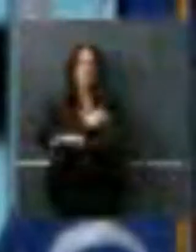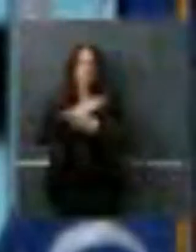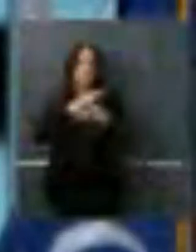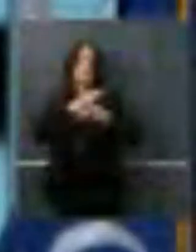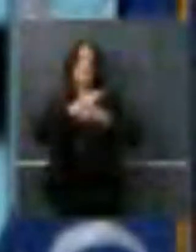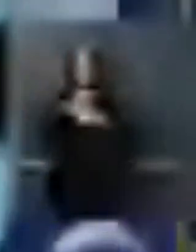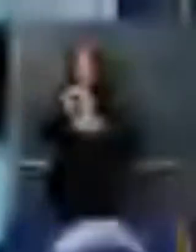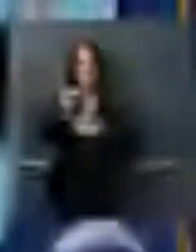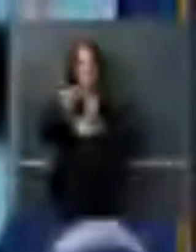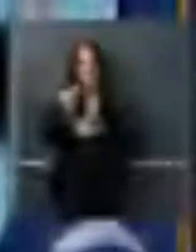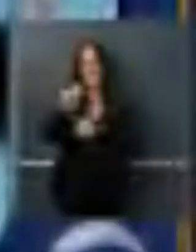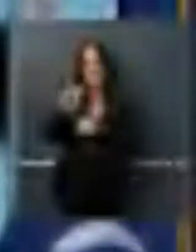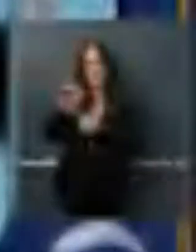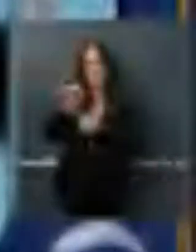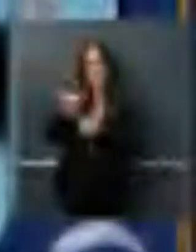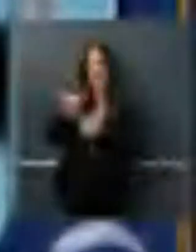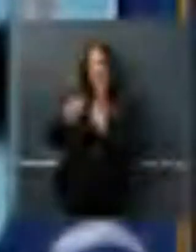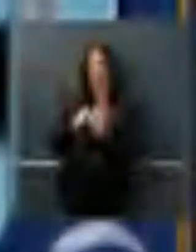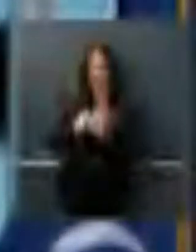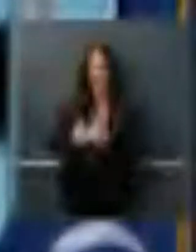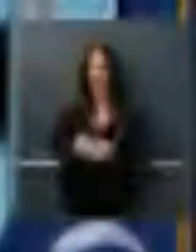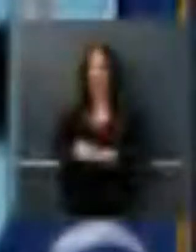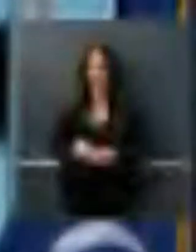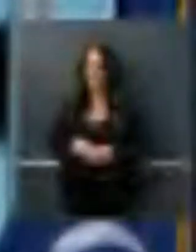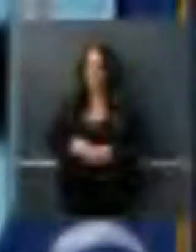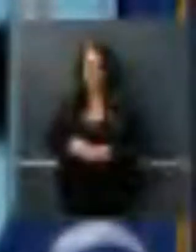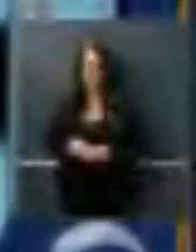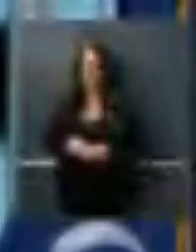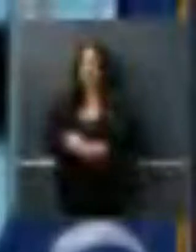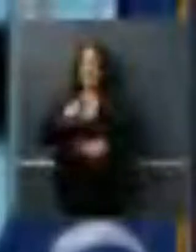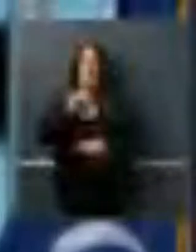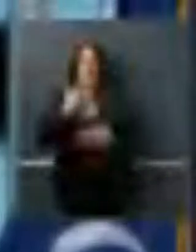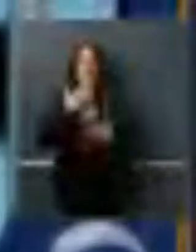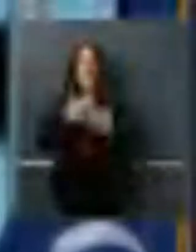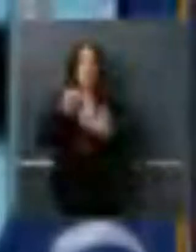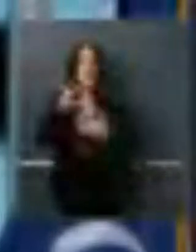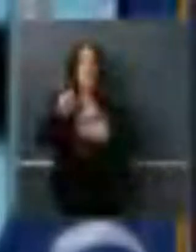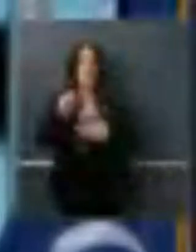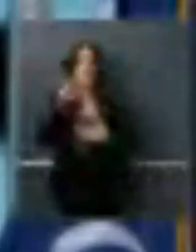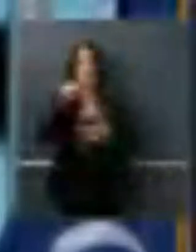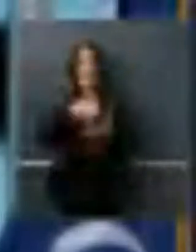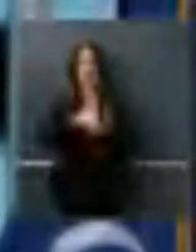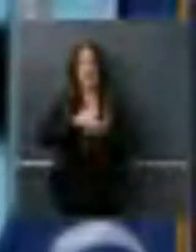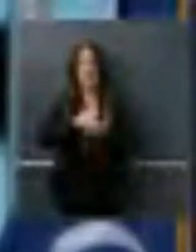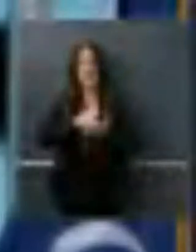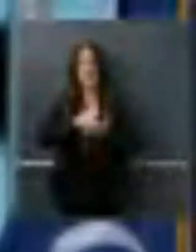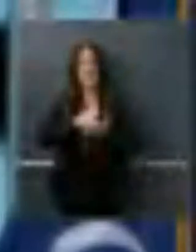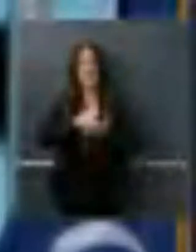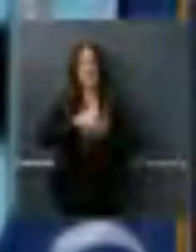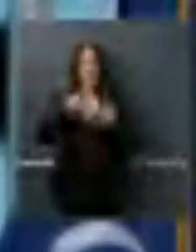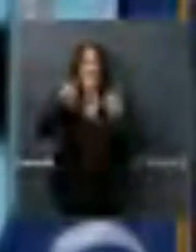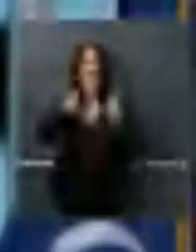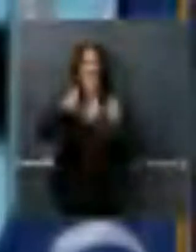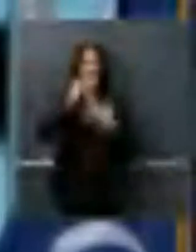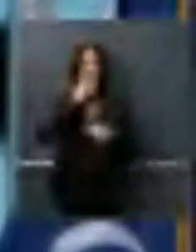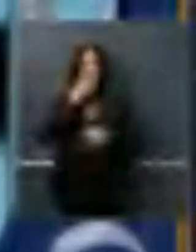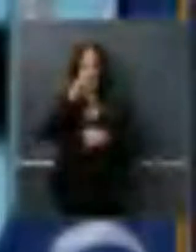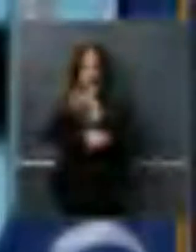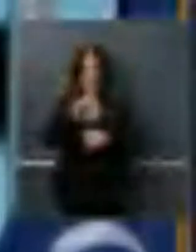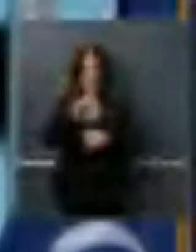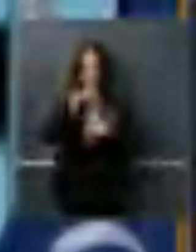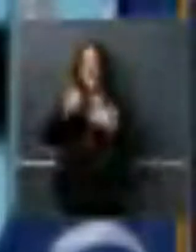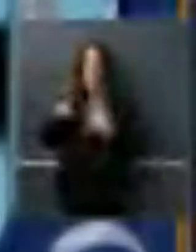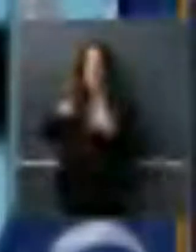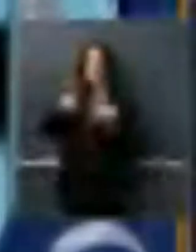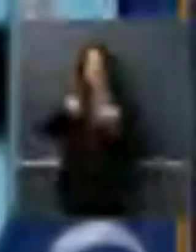is 2,000 tests a day, March, now averaging over 16,000 a day, on our way to 25,000 by